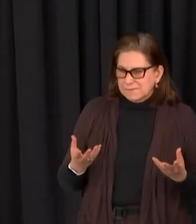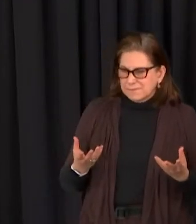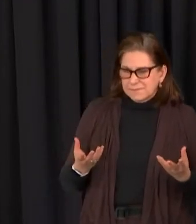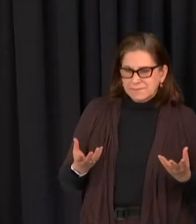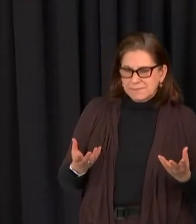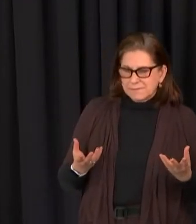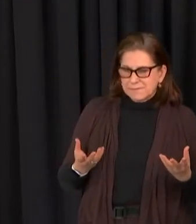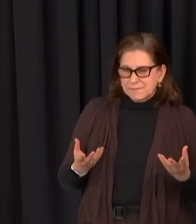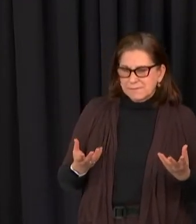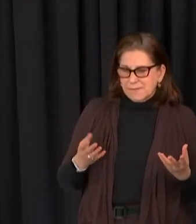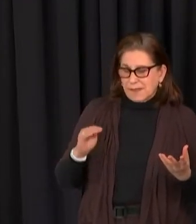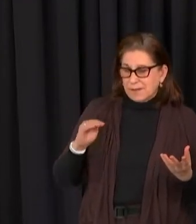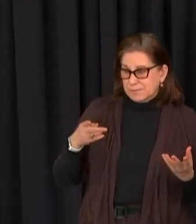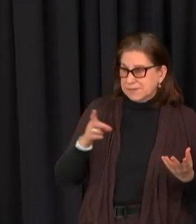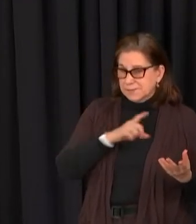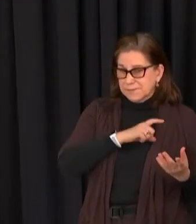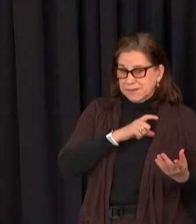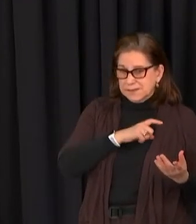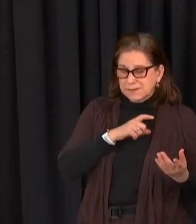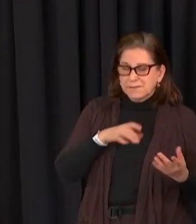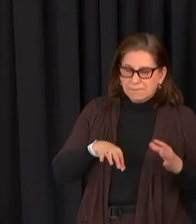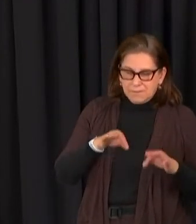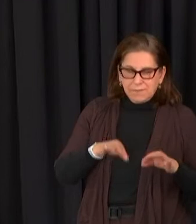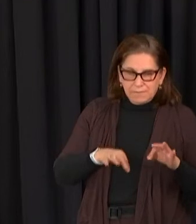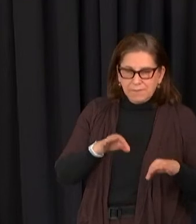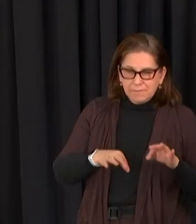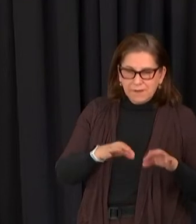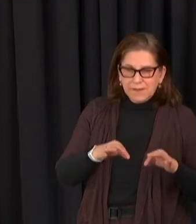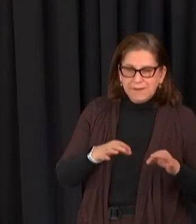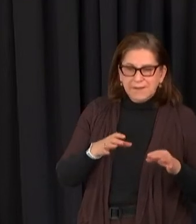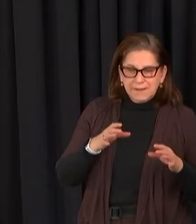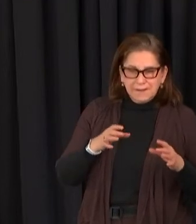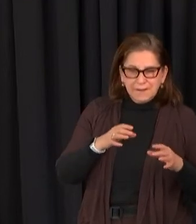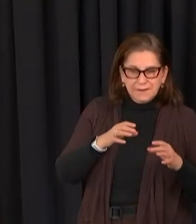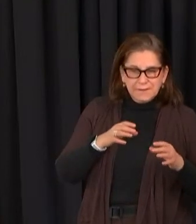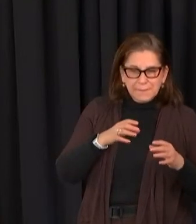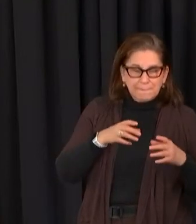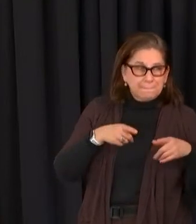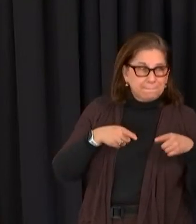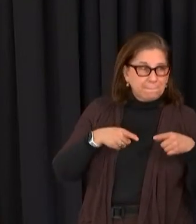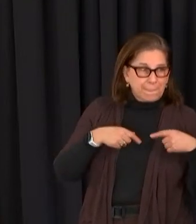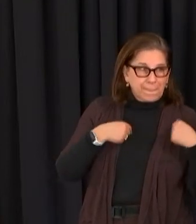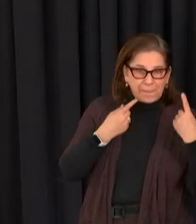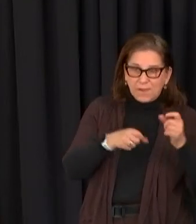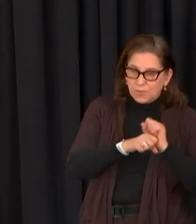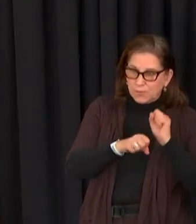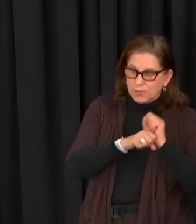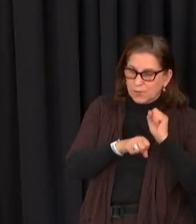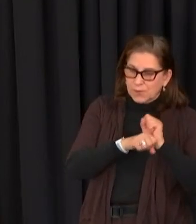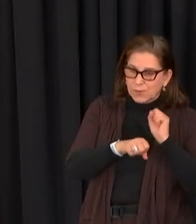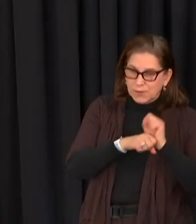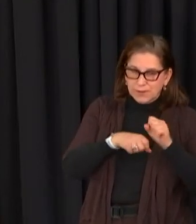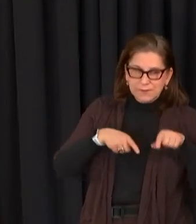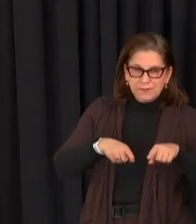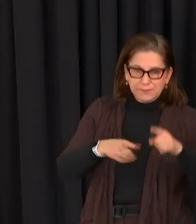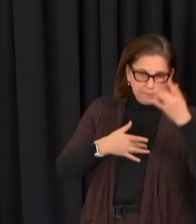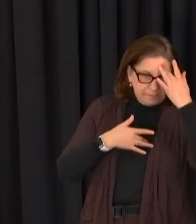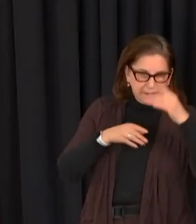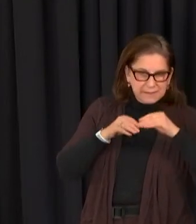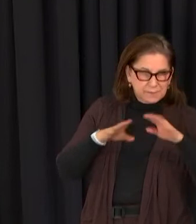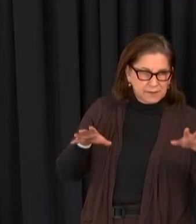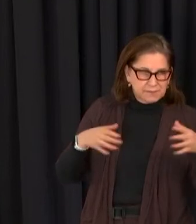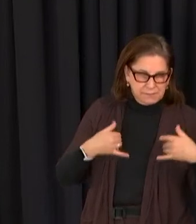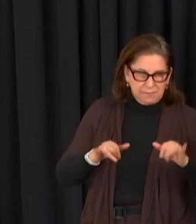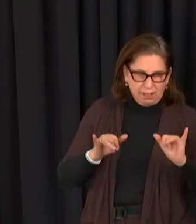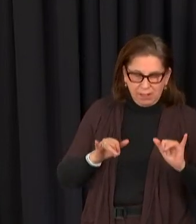that MPD has found has worked during the pandemic, specifically related to the